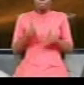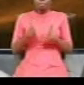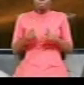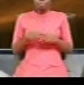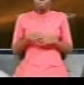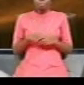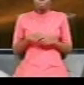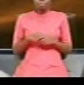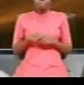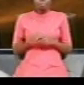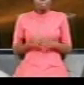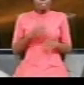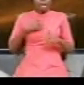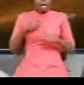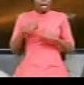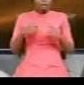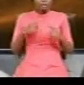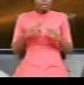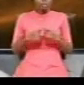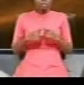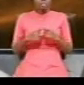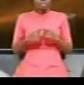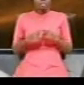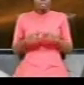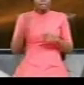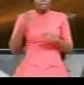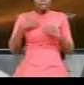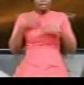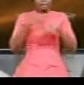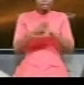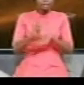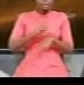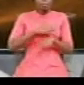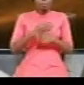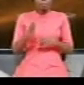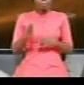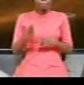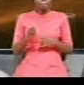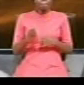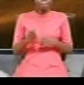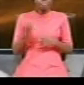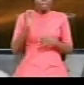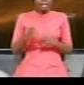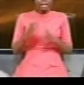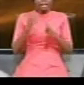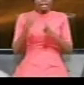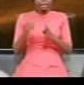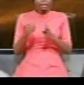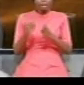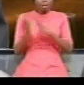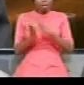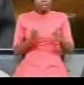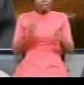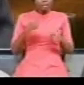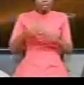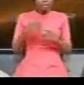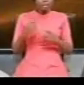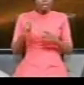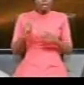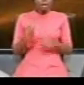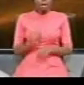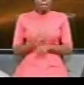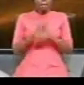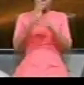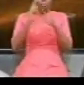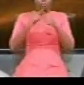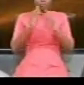people. And when he had sent them away, he departed into a mountain to